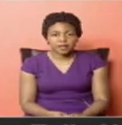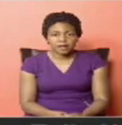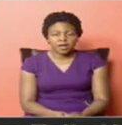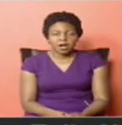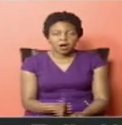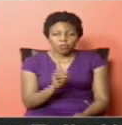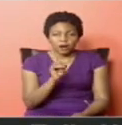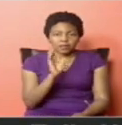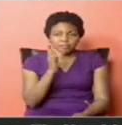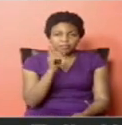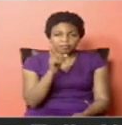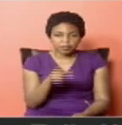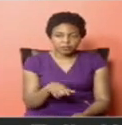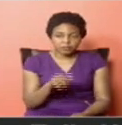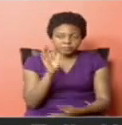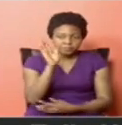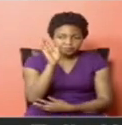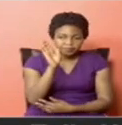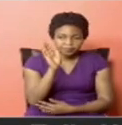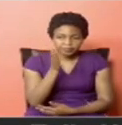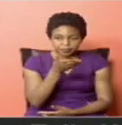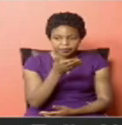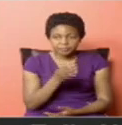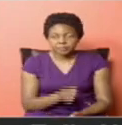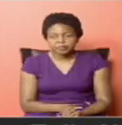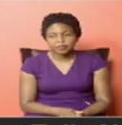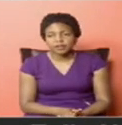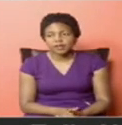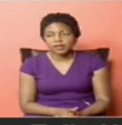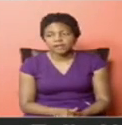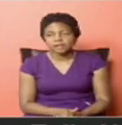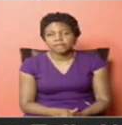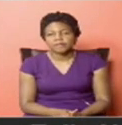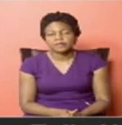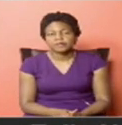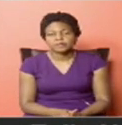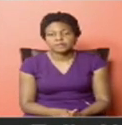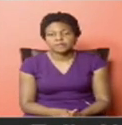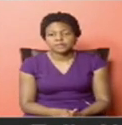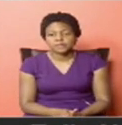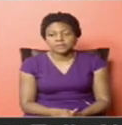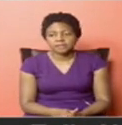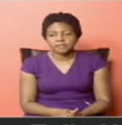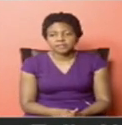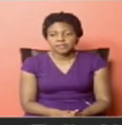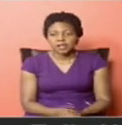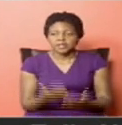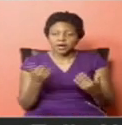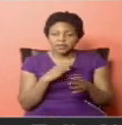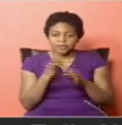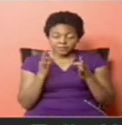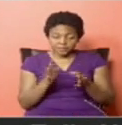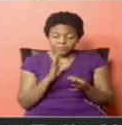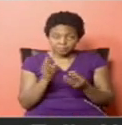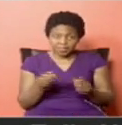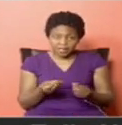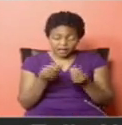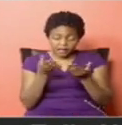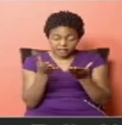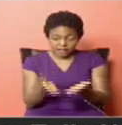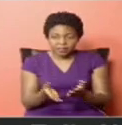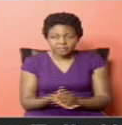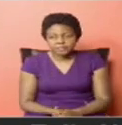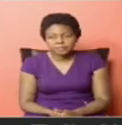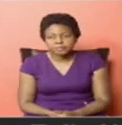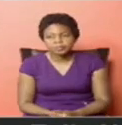There is a hand here, and everything is being done here, and in